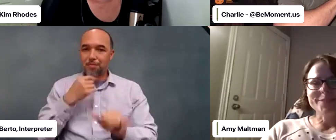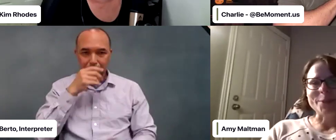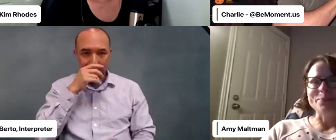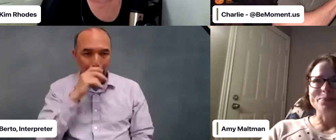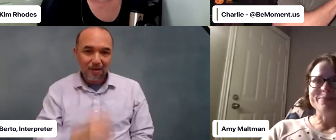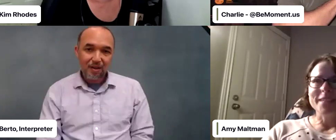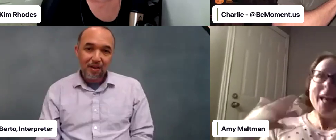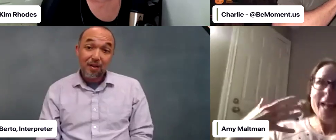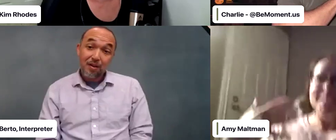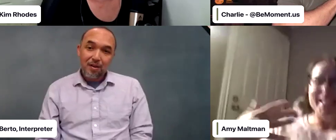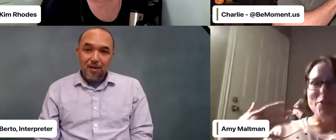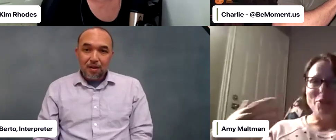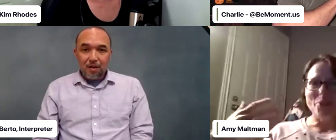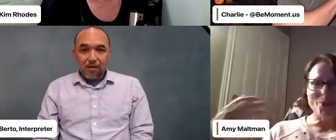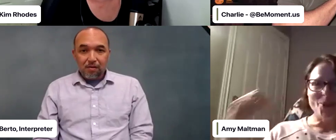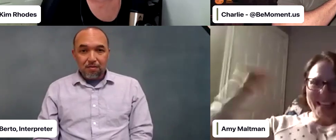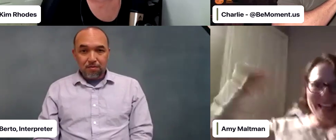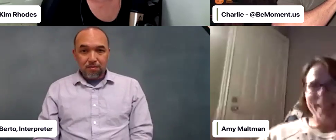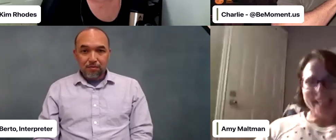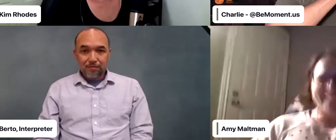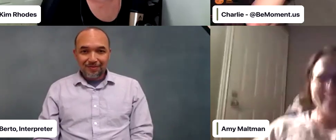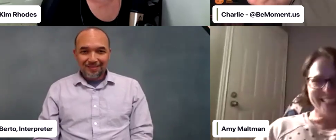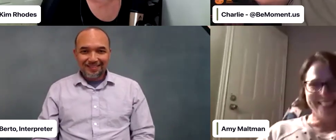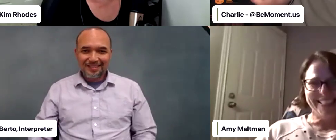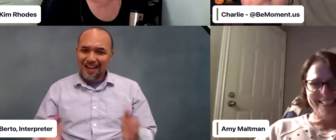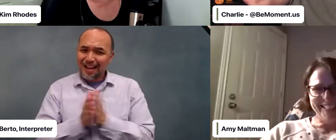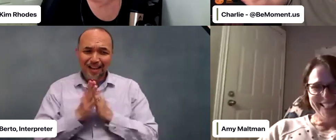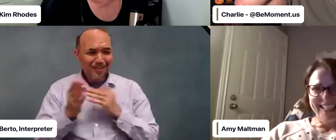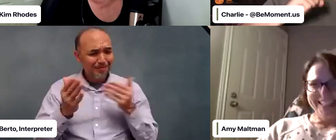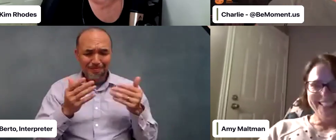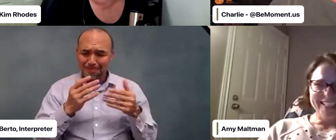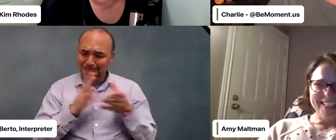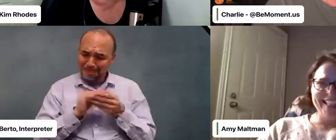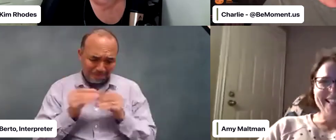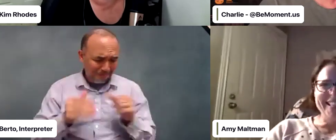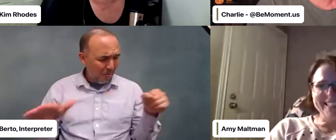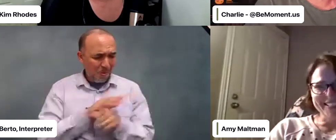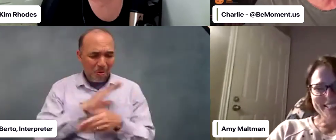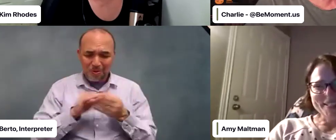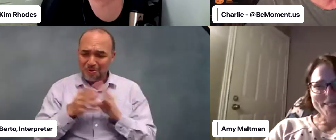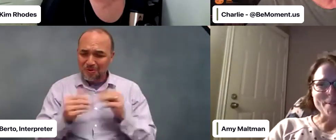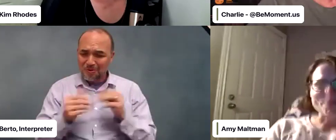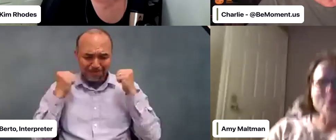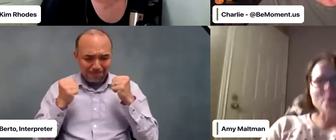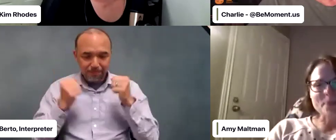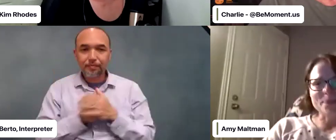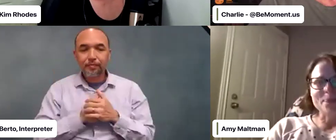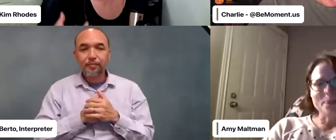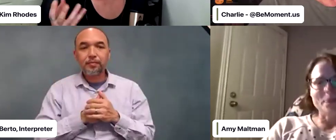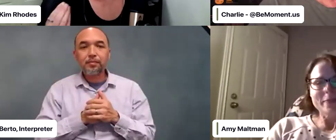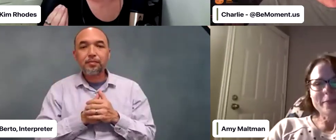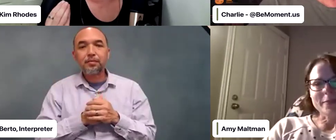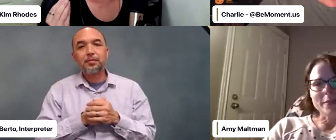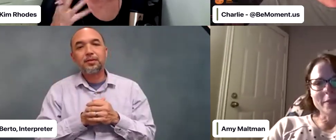Mm. So held it together through the whole story. Yay, me. Yeah, you did good. You did good. And that's why I say, like,